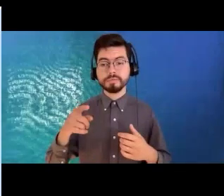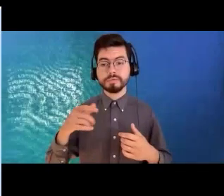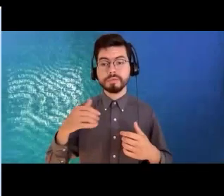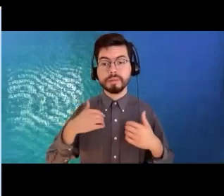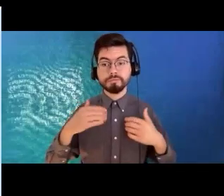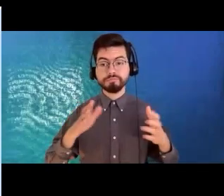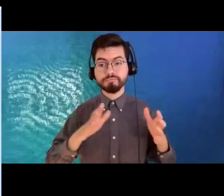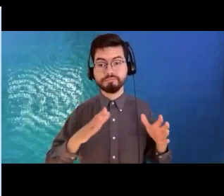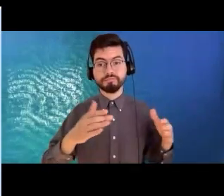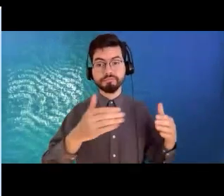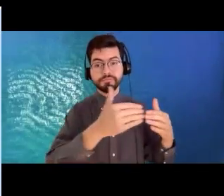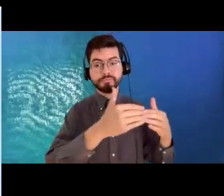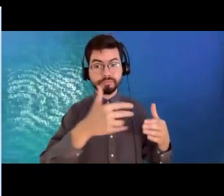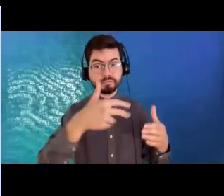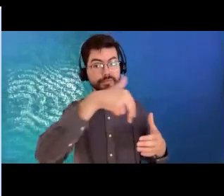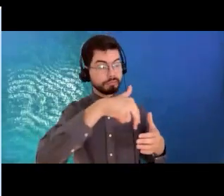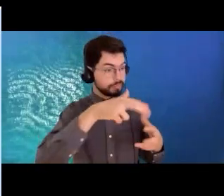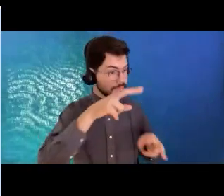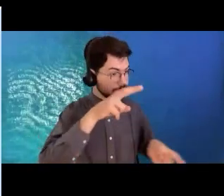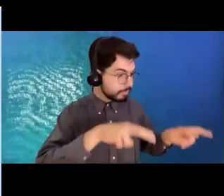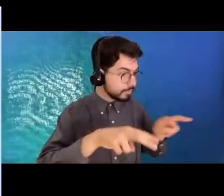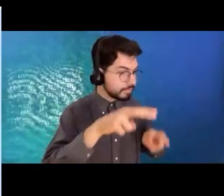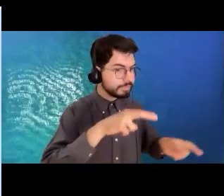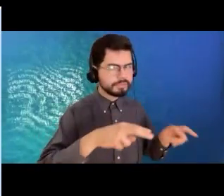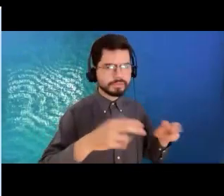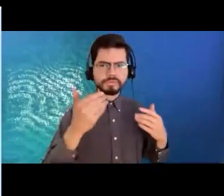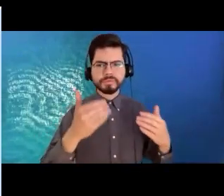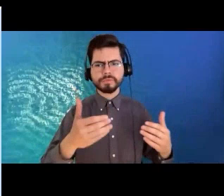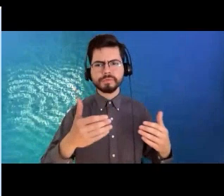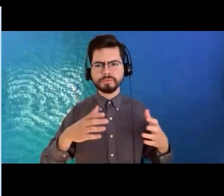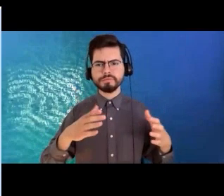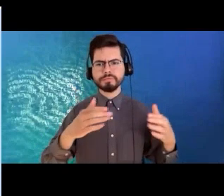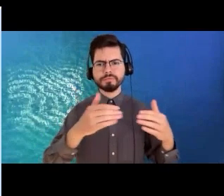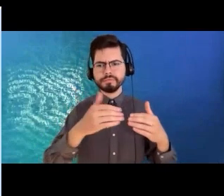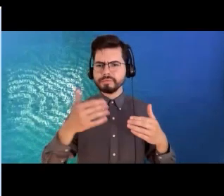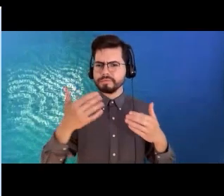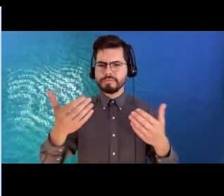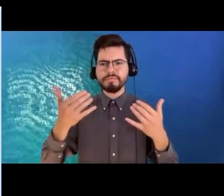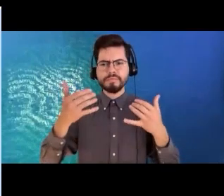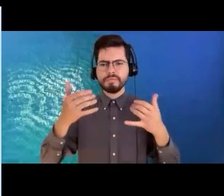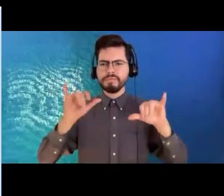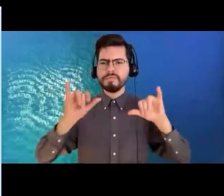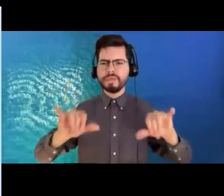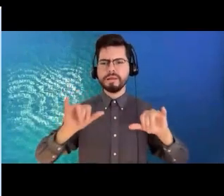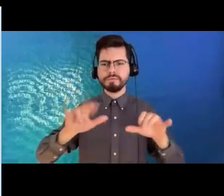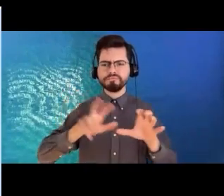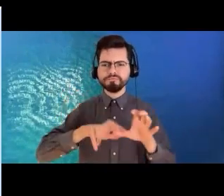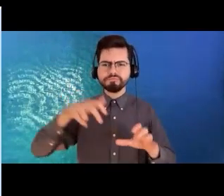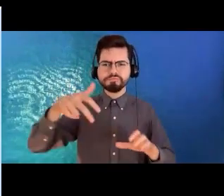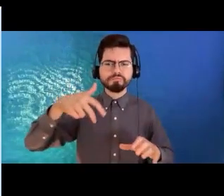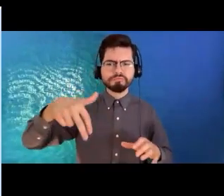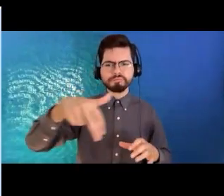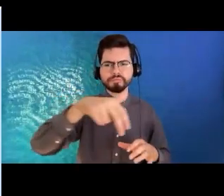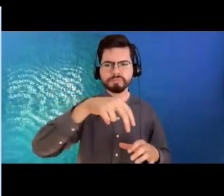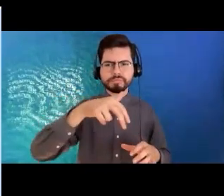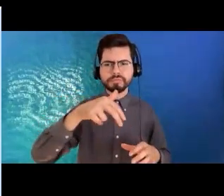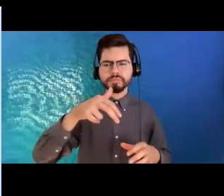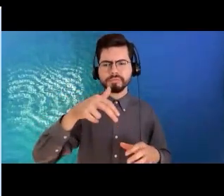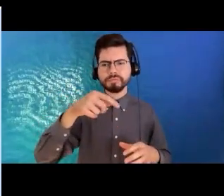there. You want to see the wildlife? Let's fill up those pullouts. Let's get out. You can still get out. You can still walk over to where those